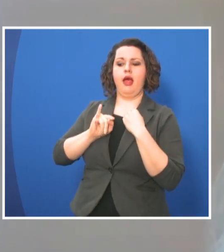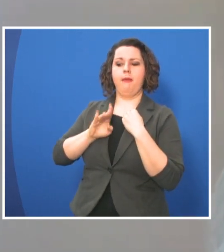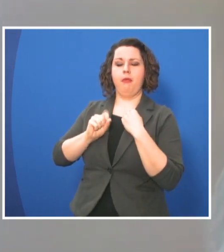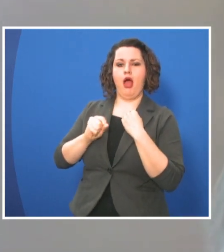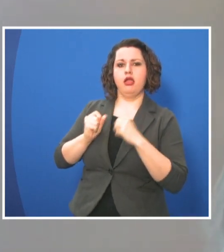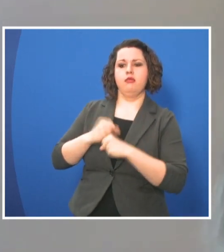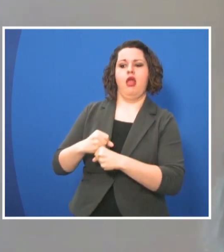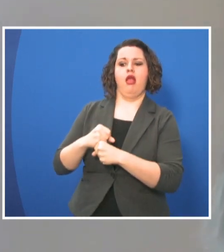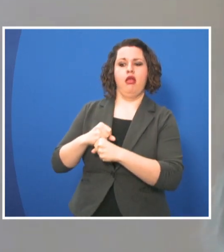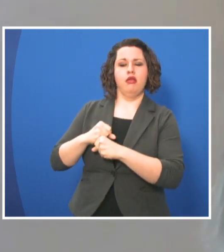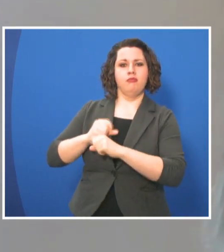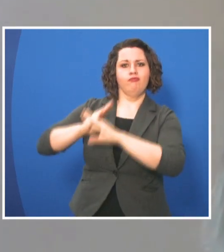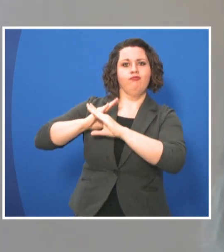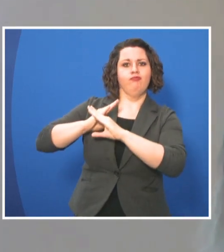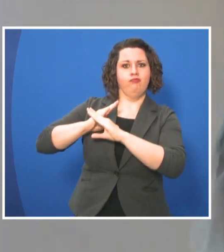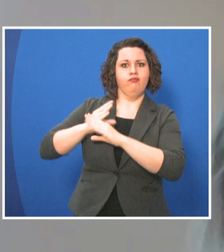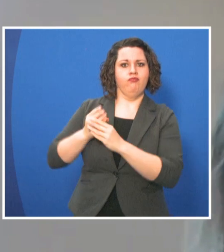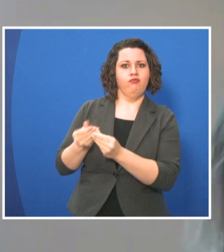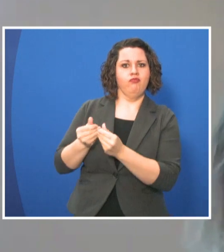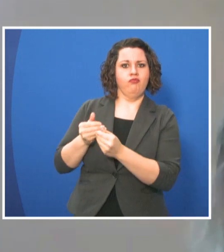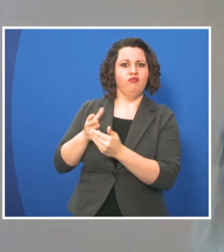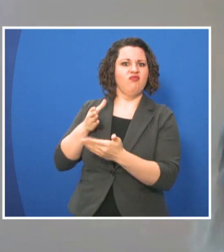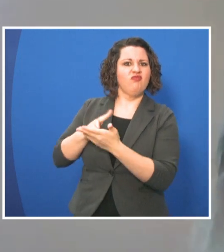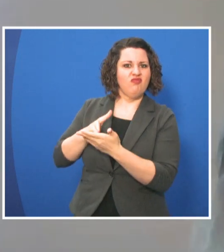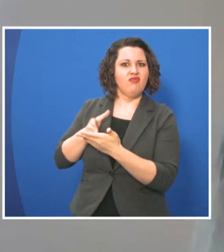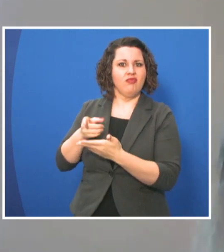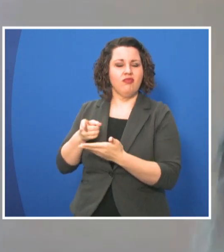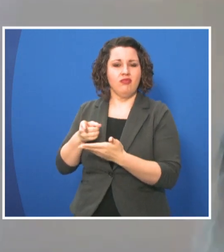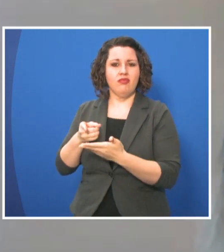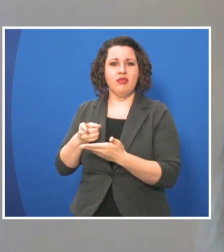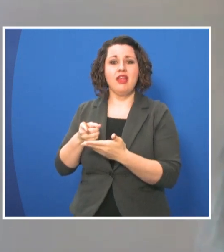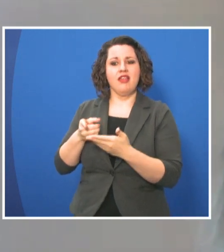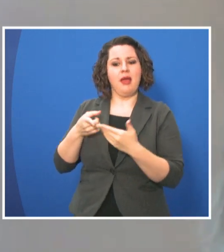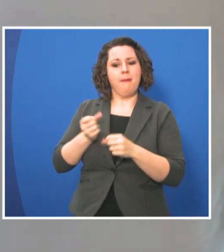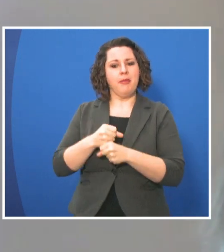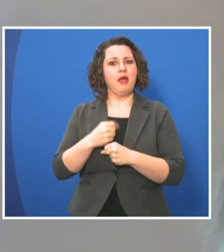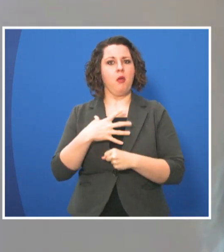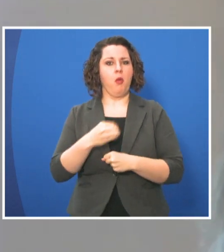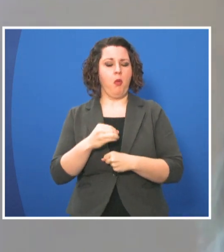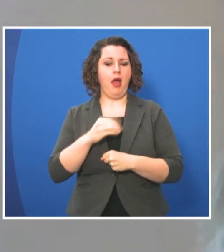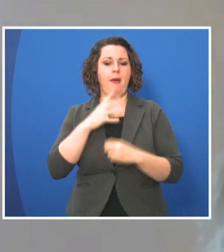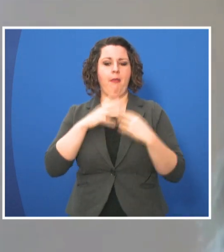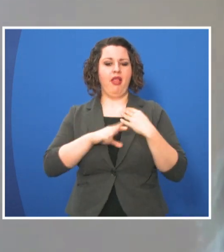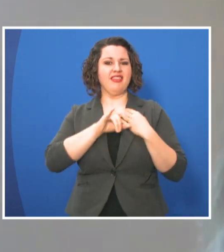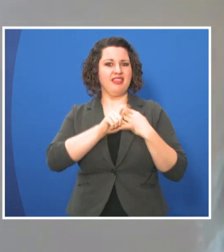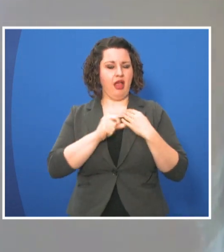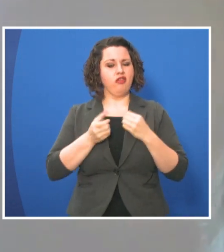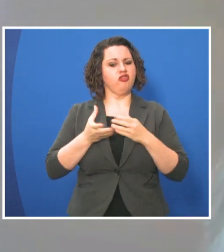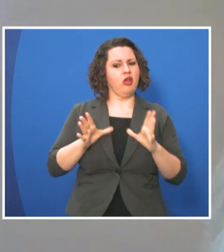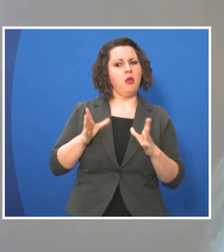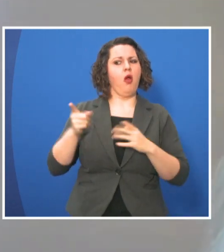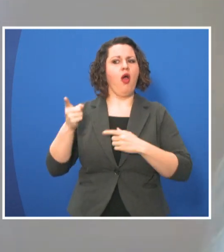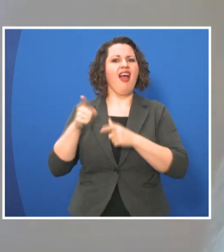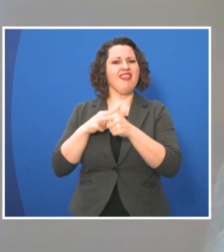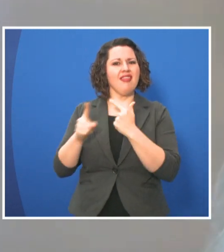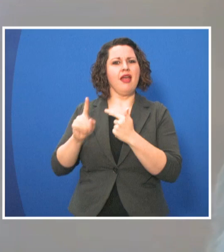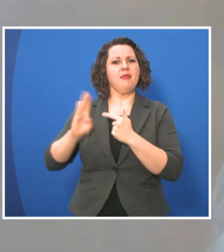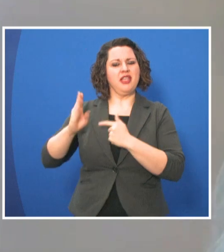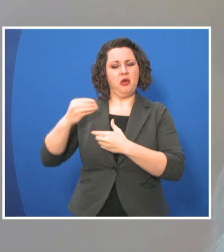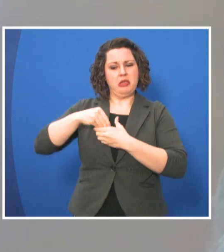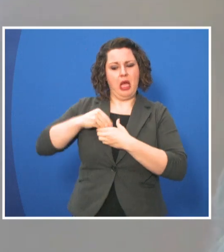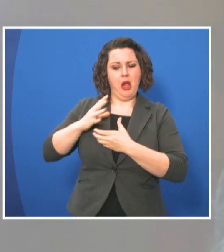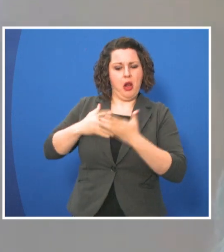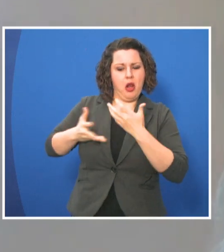will start to make some of these antibodies in a general way, but then they learn how to make more specific antibodies that are specific